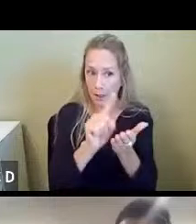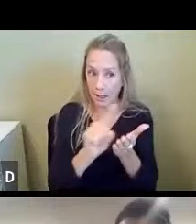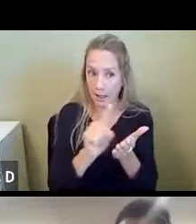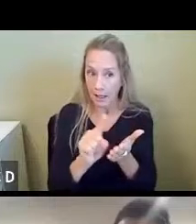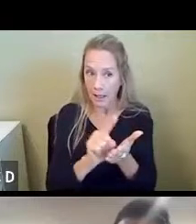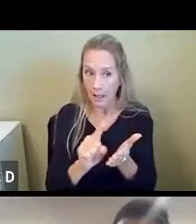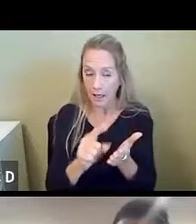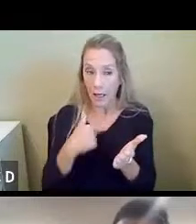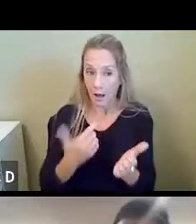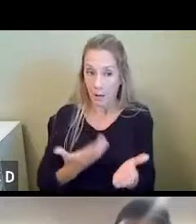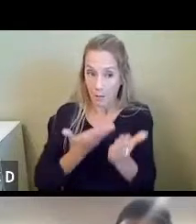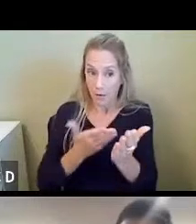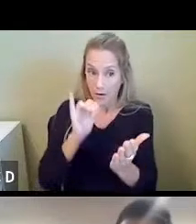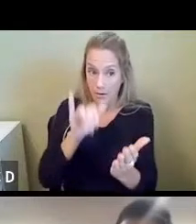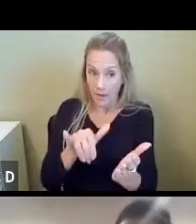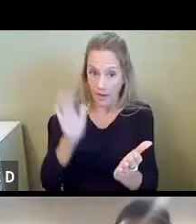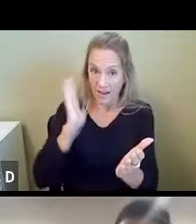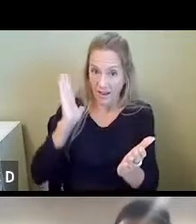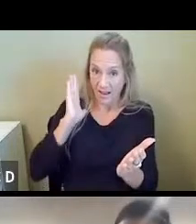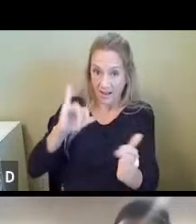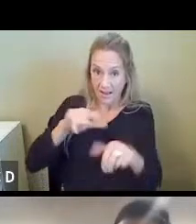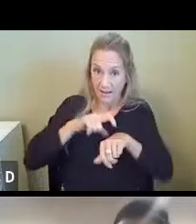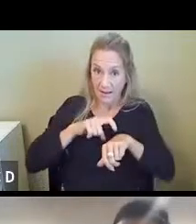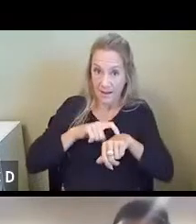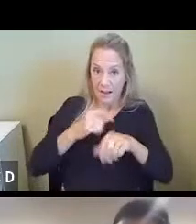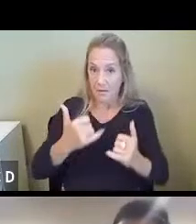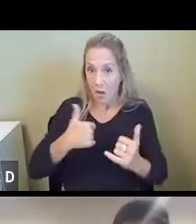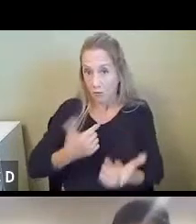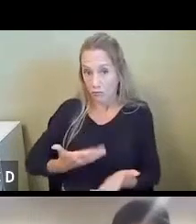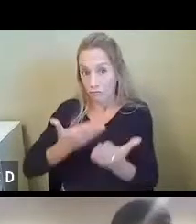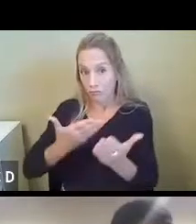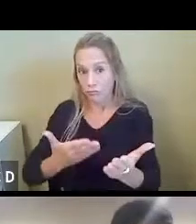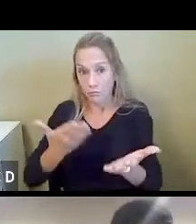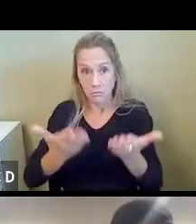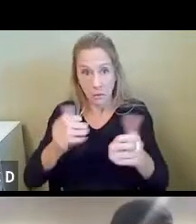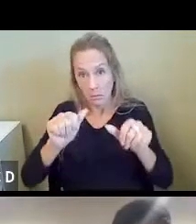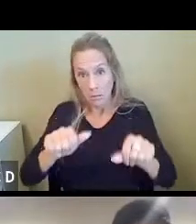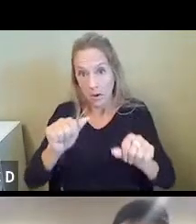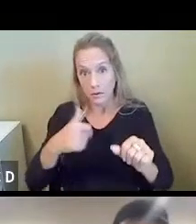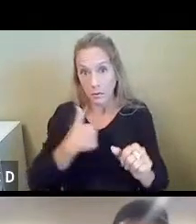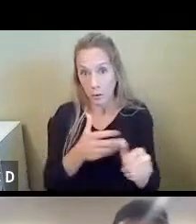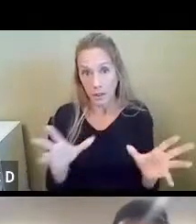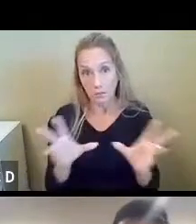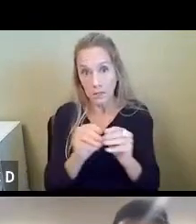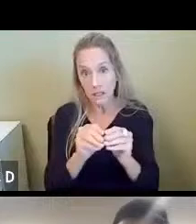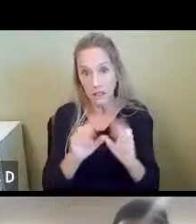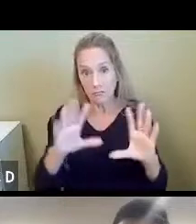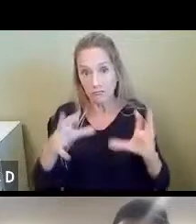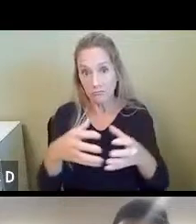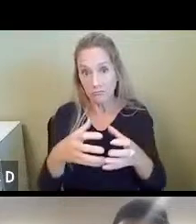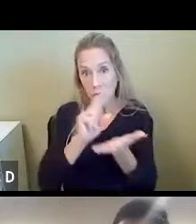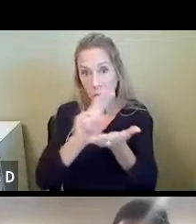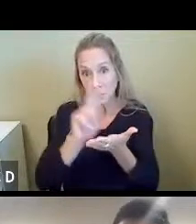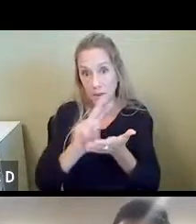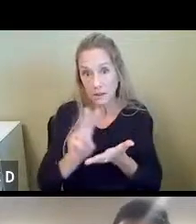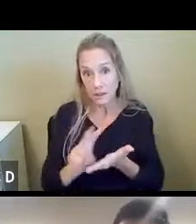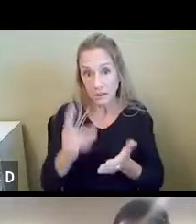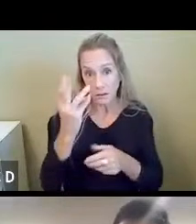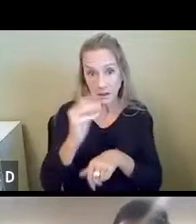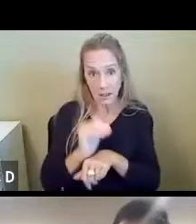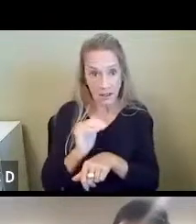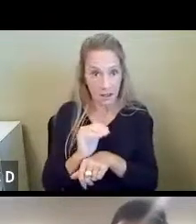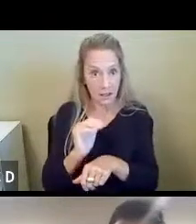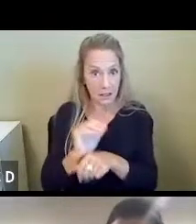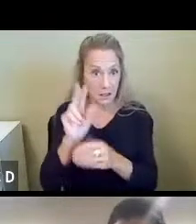be potentially the appropriate person to raise the possibility of us meeting once every 2 weeks on Wednesday night.